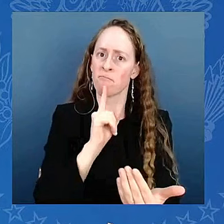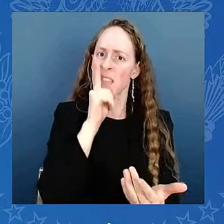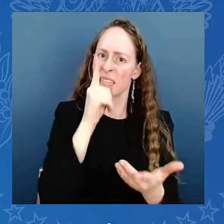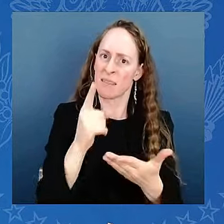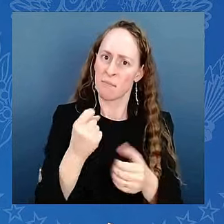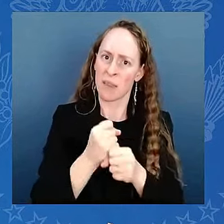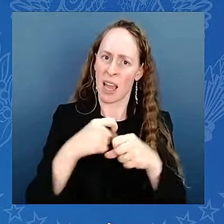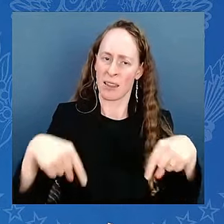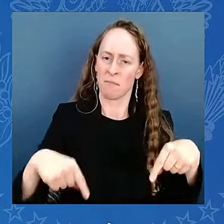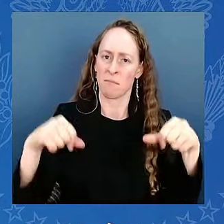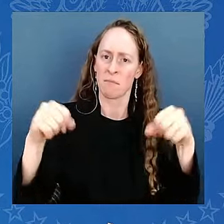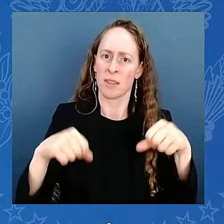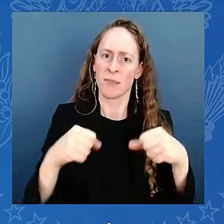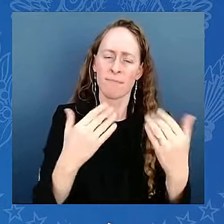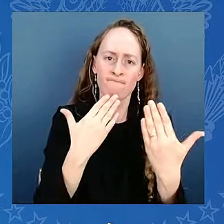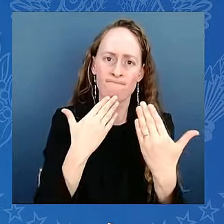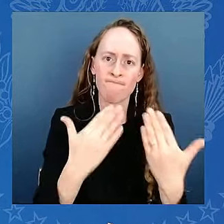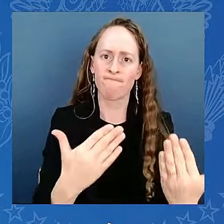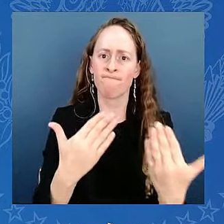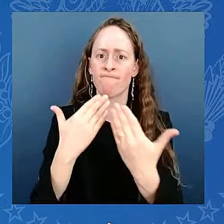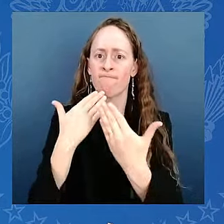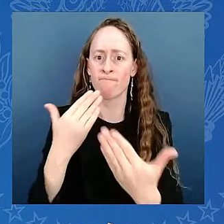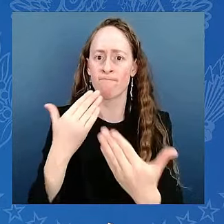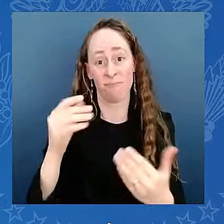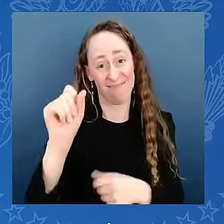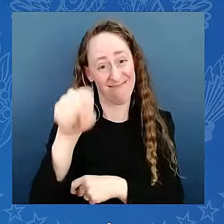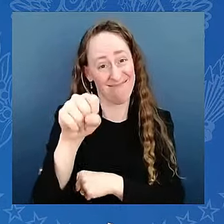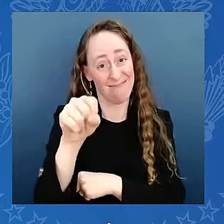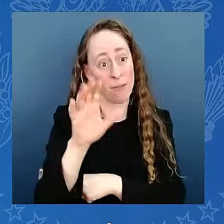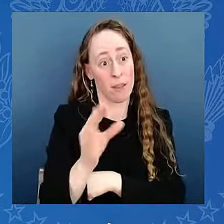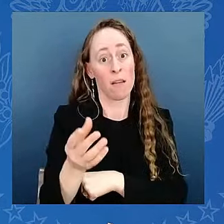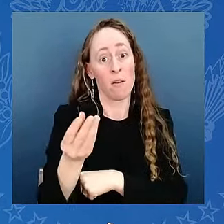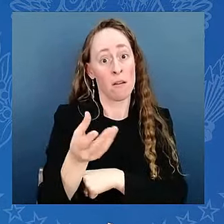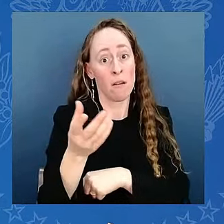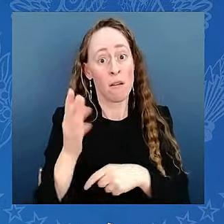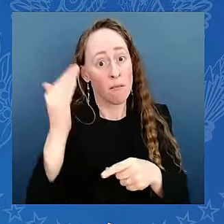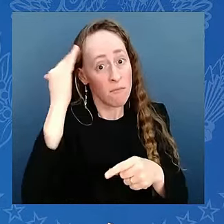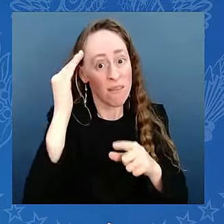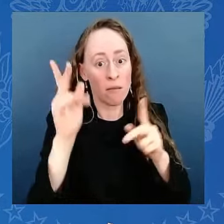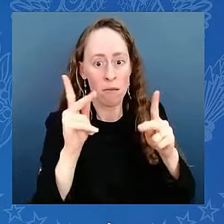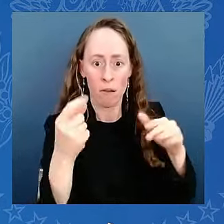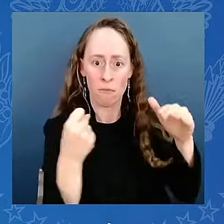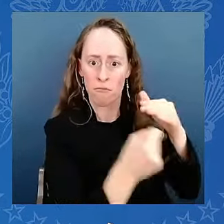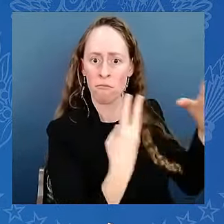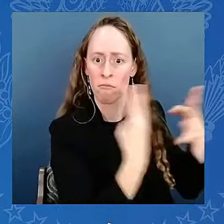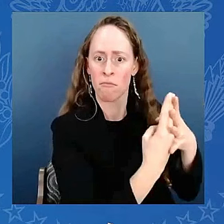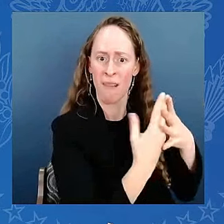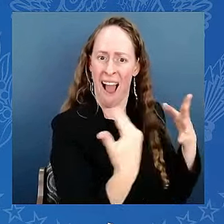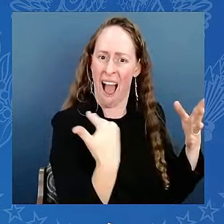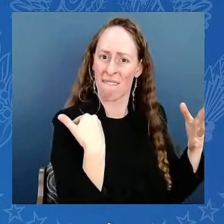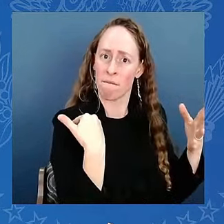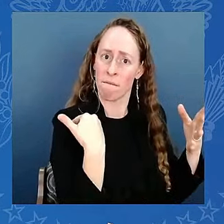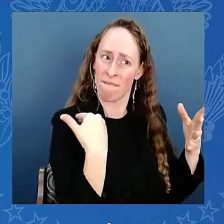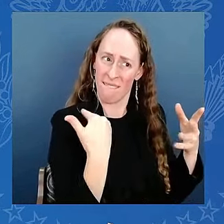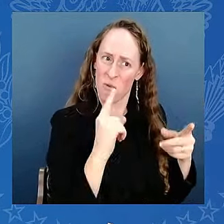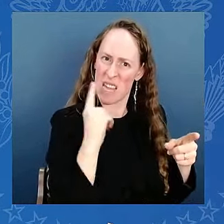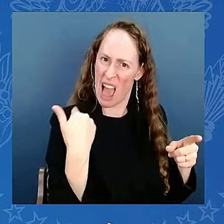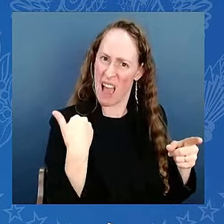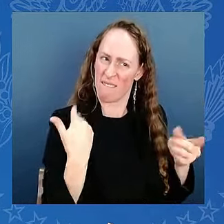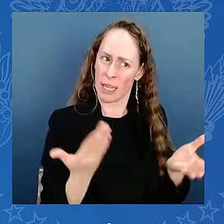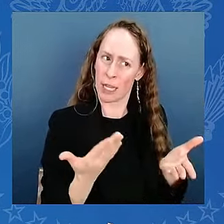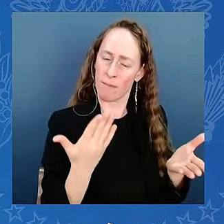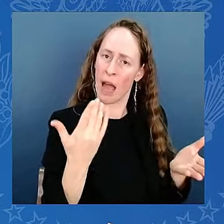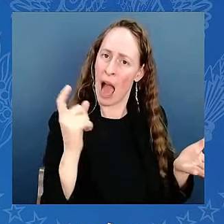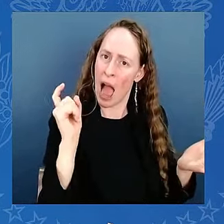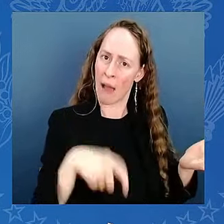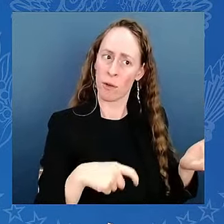prisoners being held in their countries who are justifiably being held, and provided logistical support to get the Americans home. So for anyone who